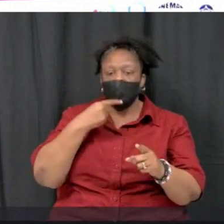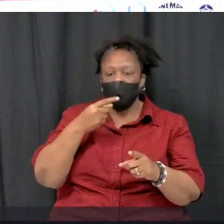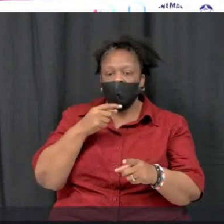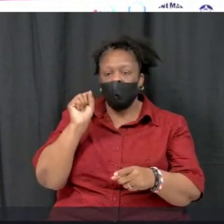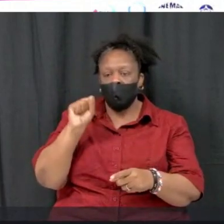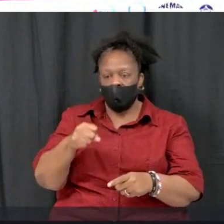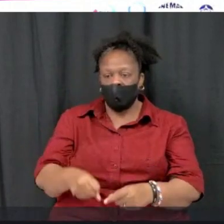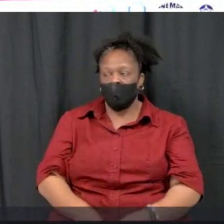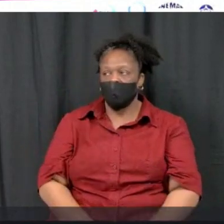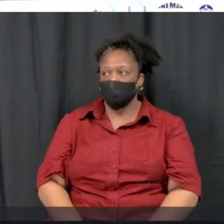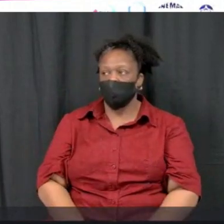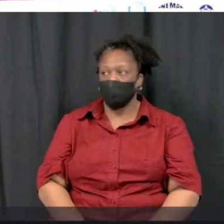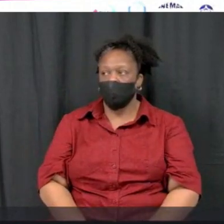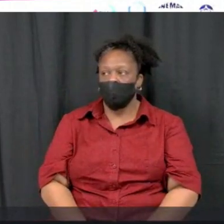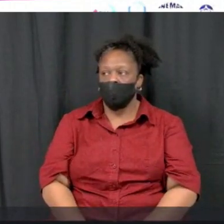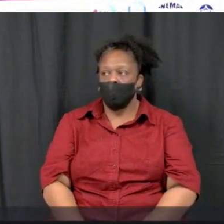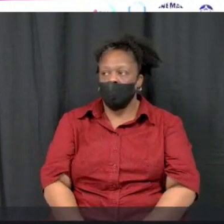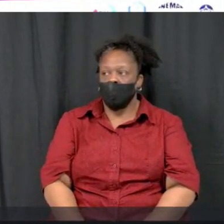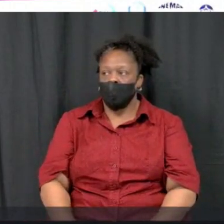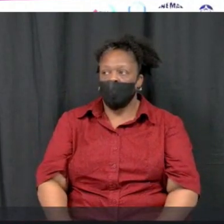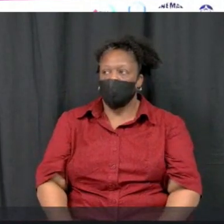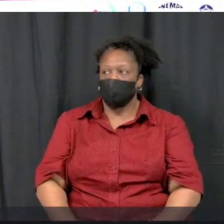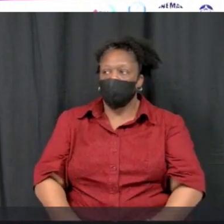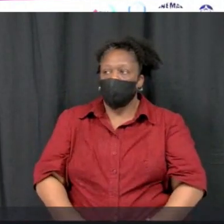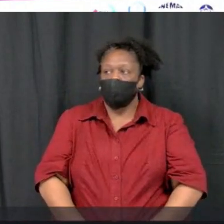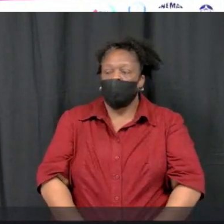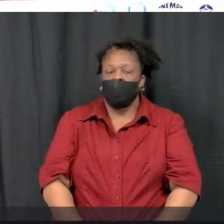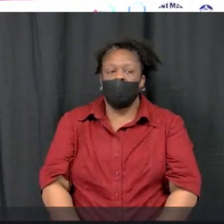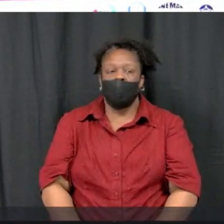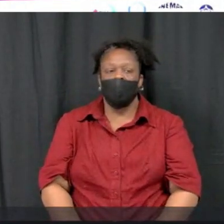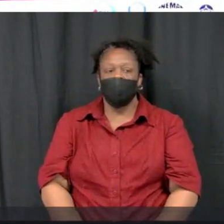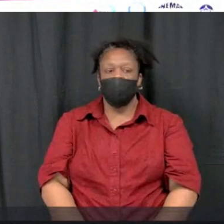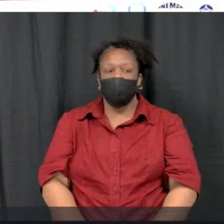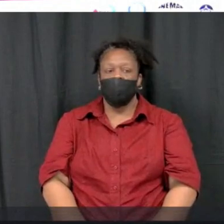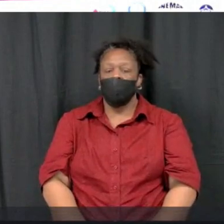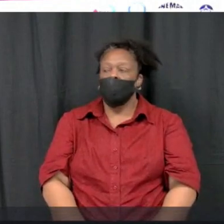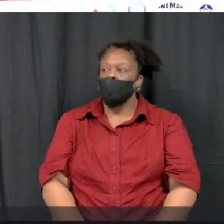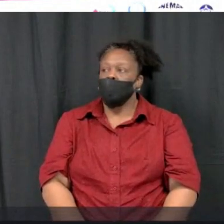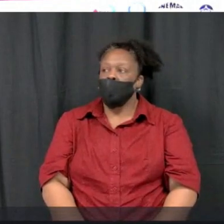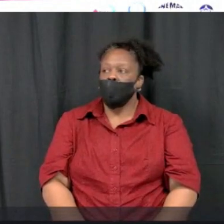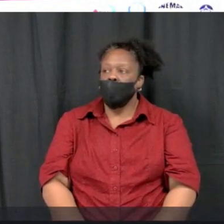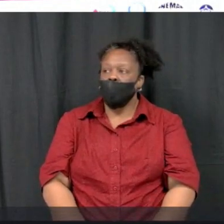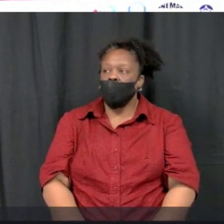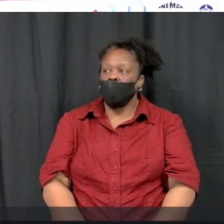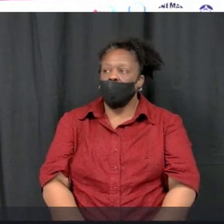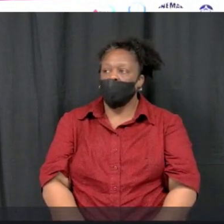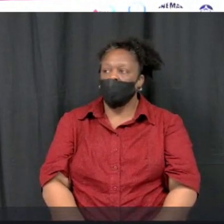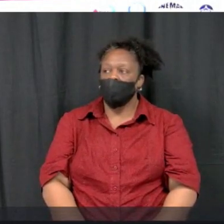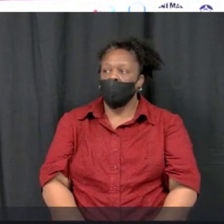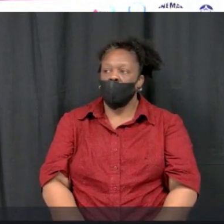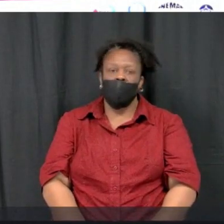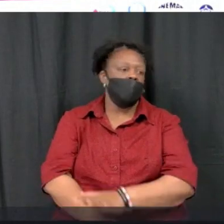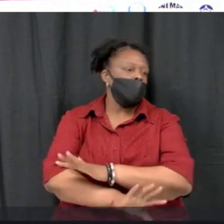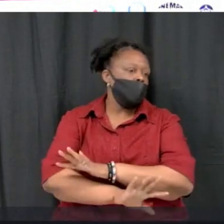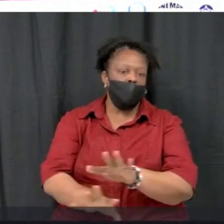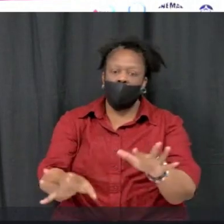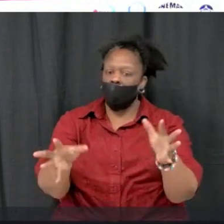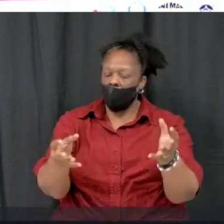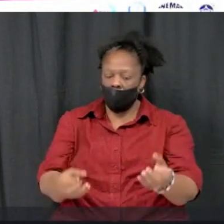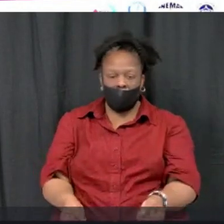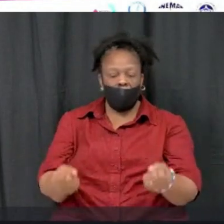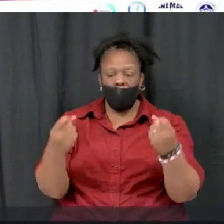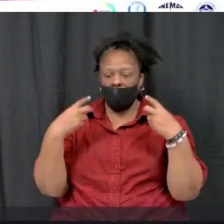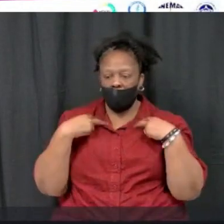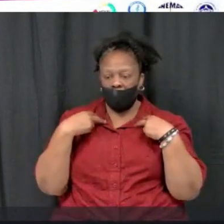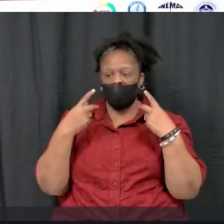Alexandria, to accommodate a possible community outbreak. Please do not let us have to go to that route. I'm imploring